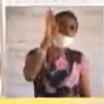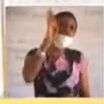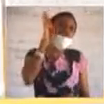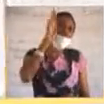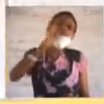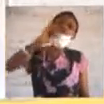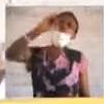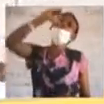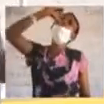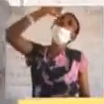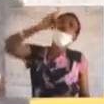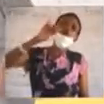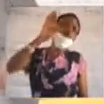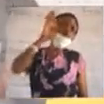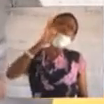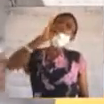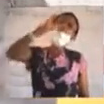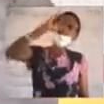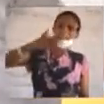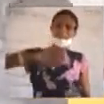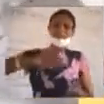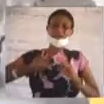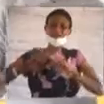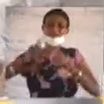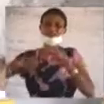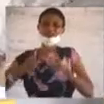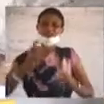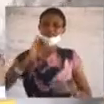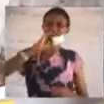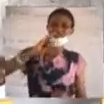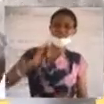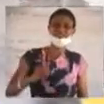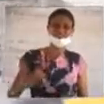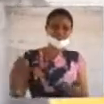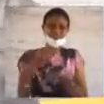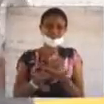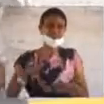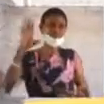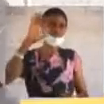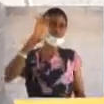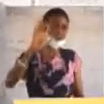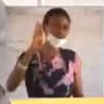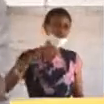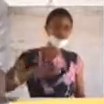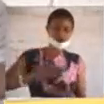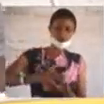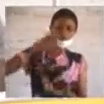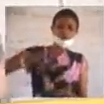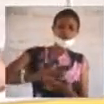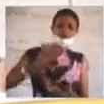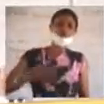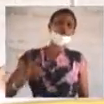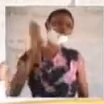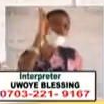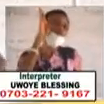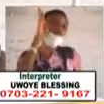Before you know it, you become a drug addict. Oh, my friend is taking this